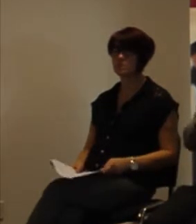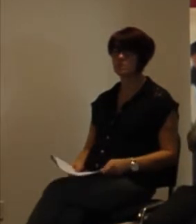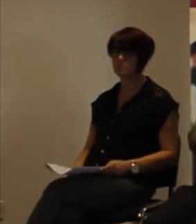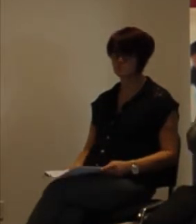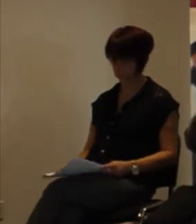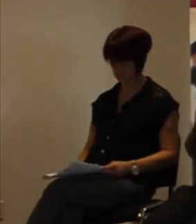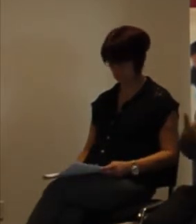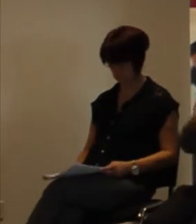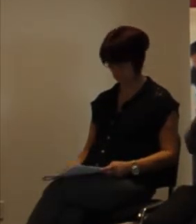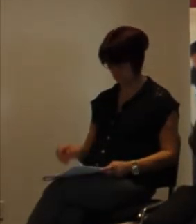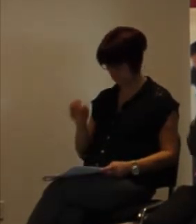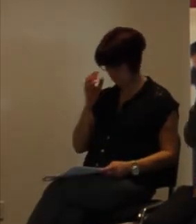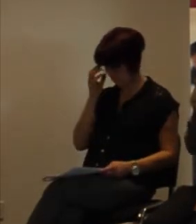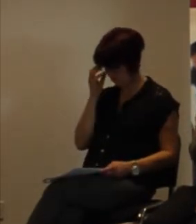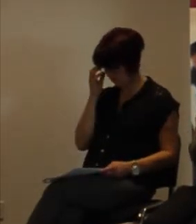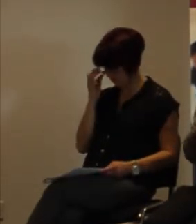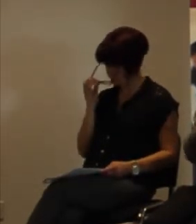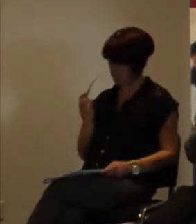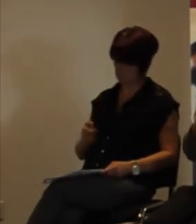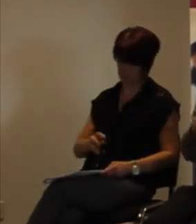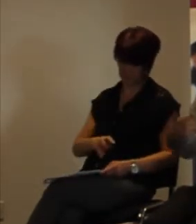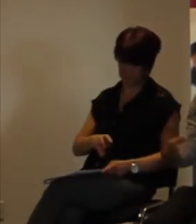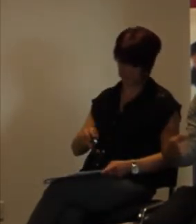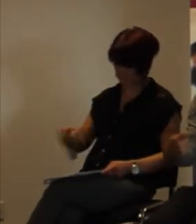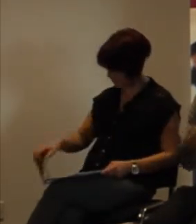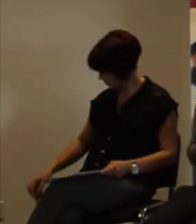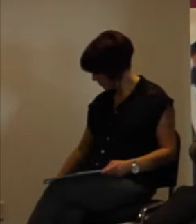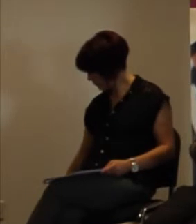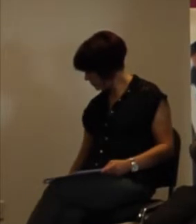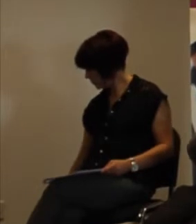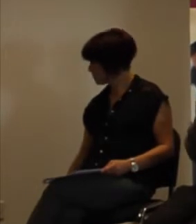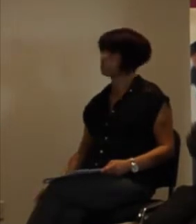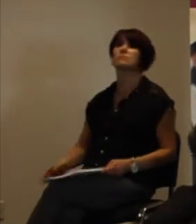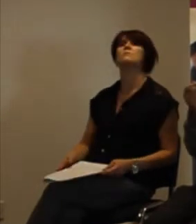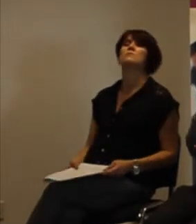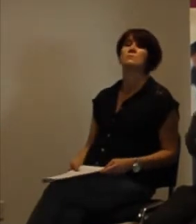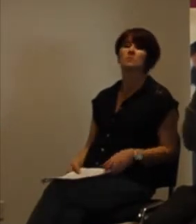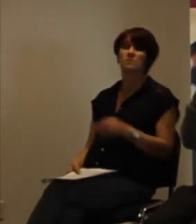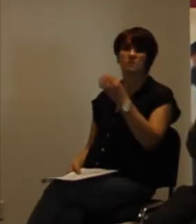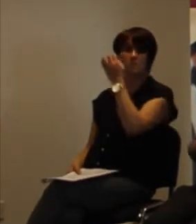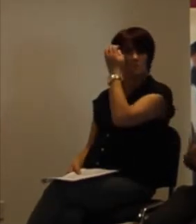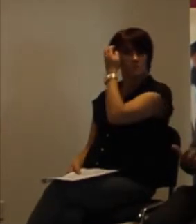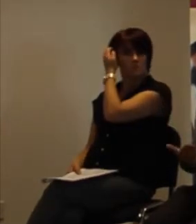that. Often I think people may think extra time is not important, it's not significant.